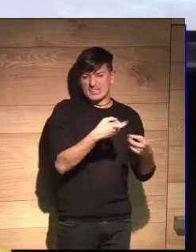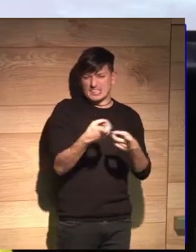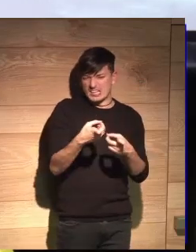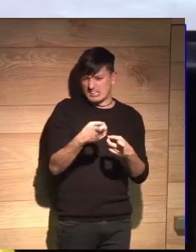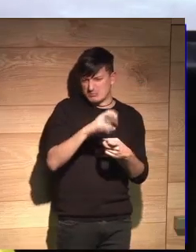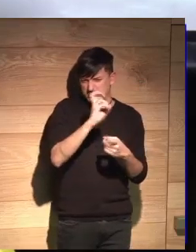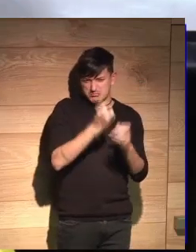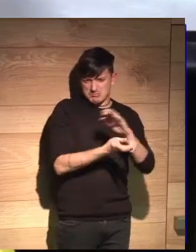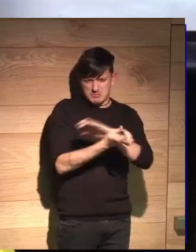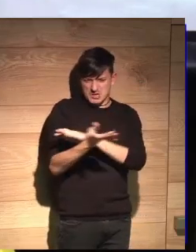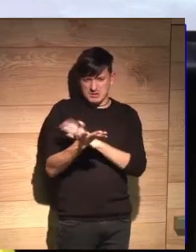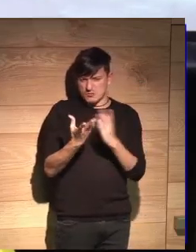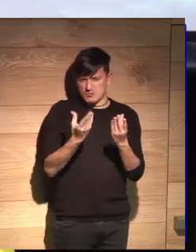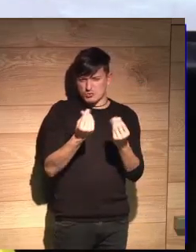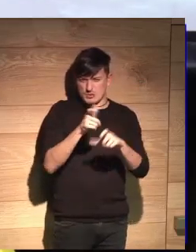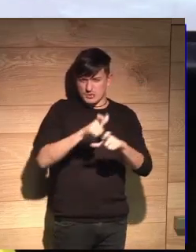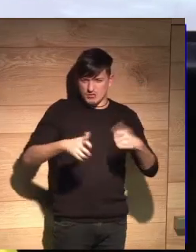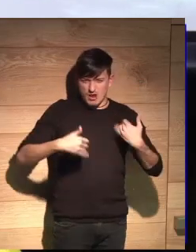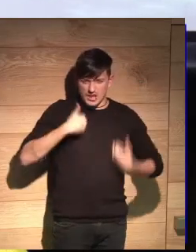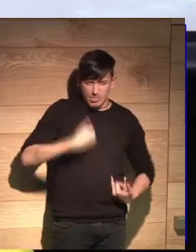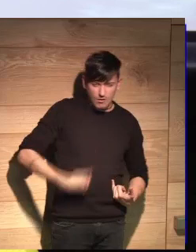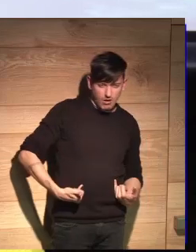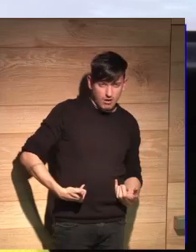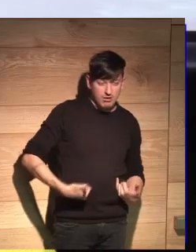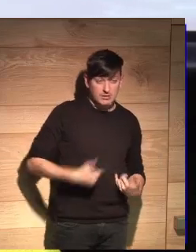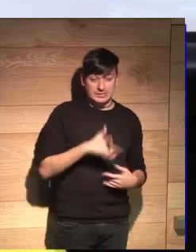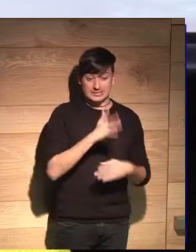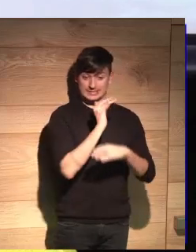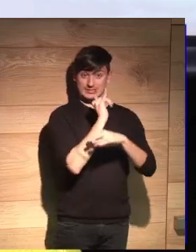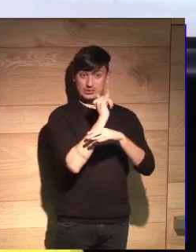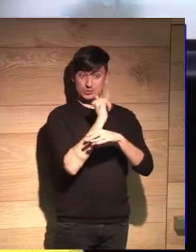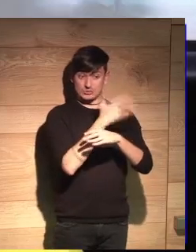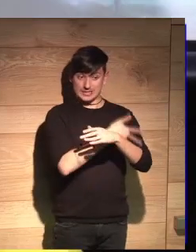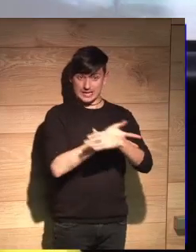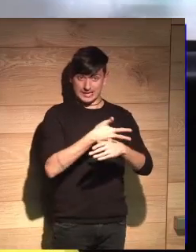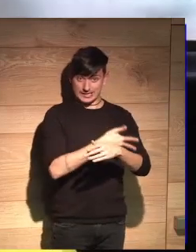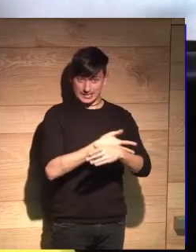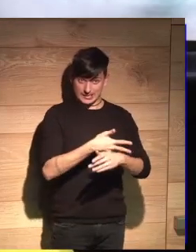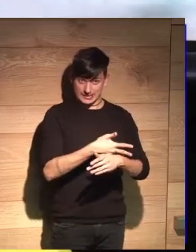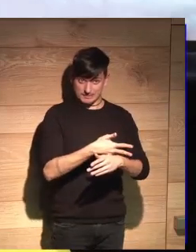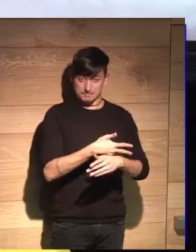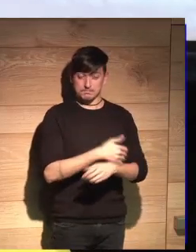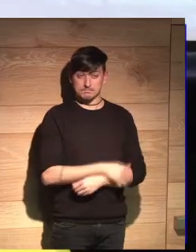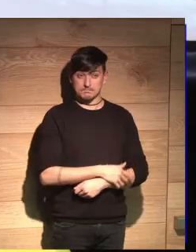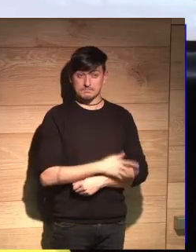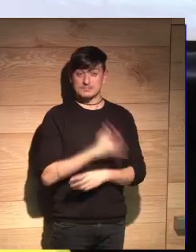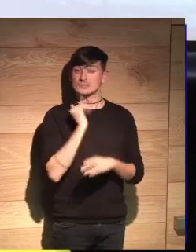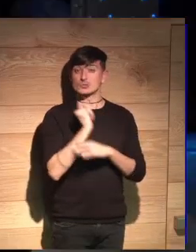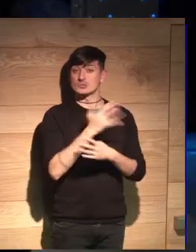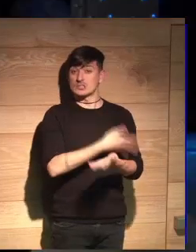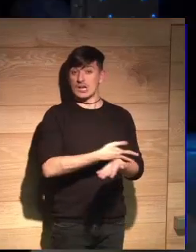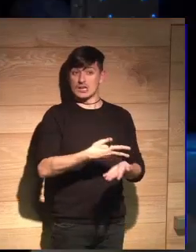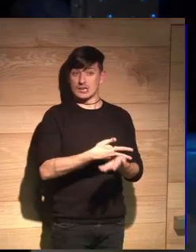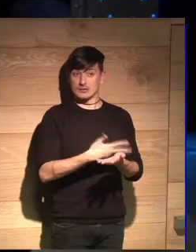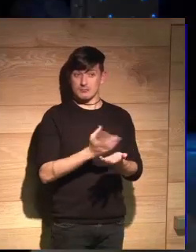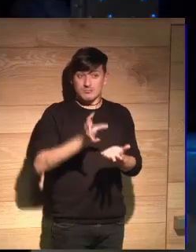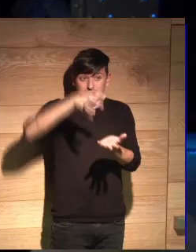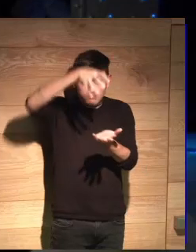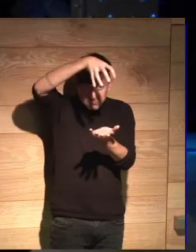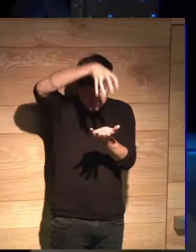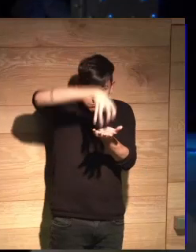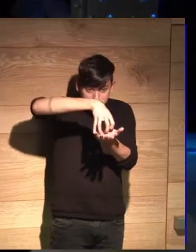moment of the Battle of Jarama and many other battles that produced many injured people, and that institute of hematology